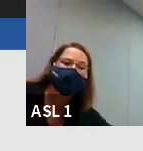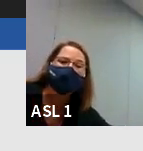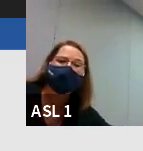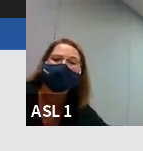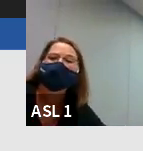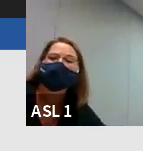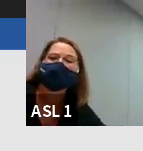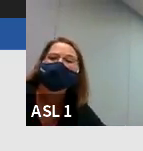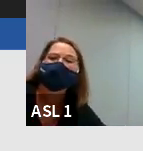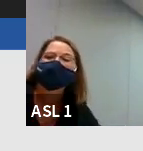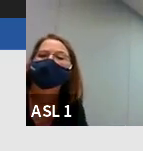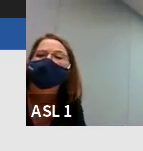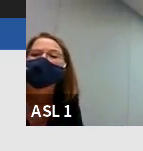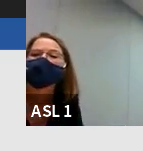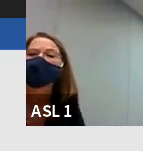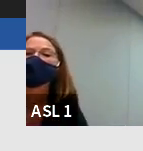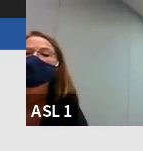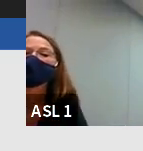Showered.